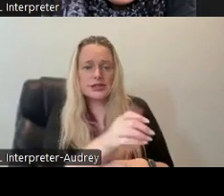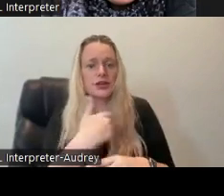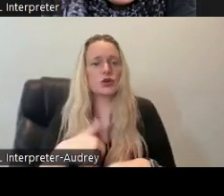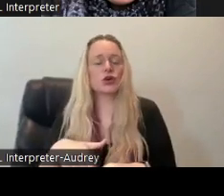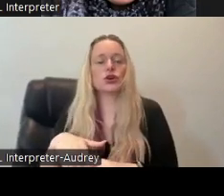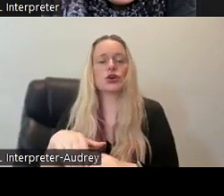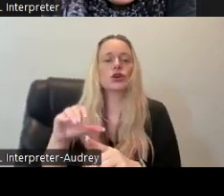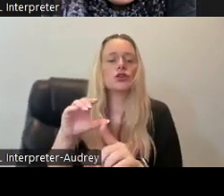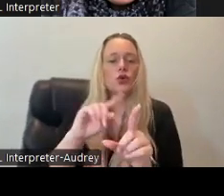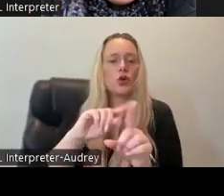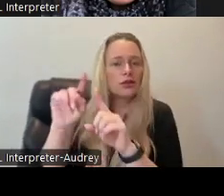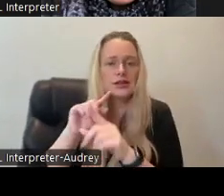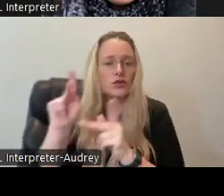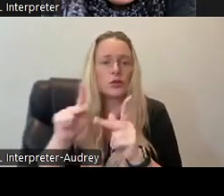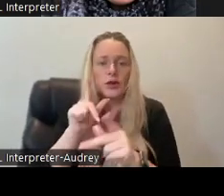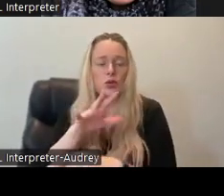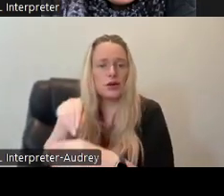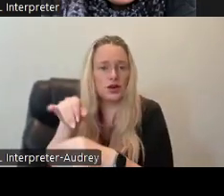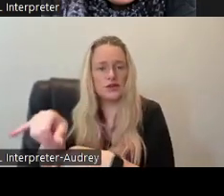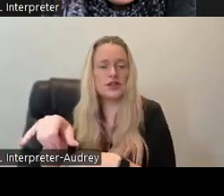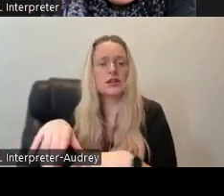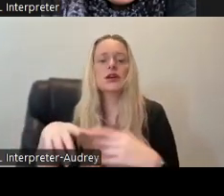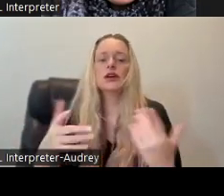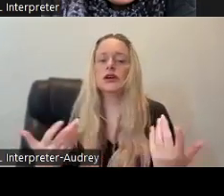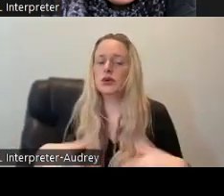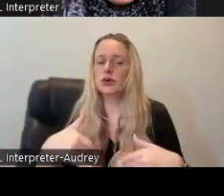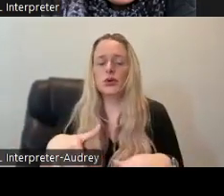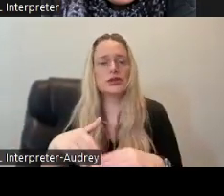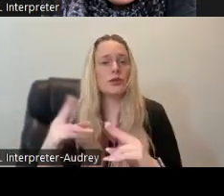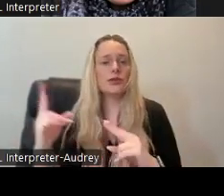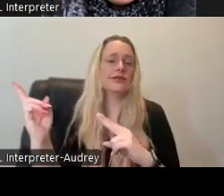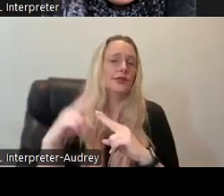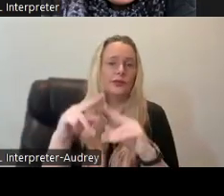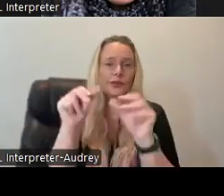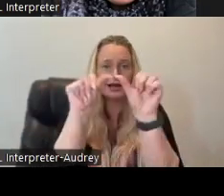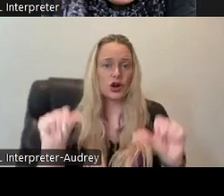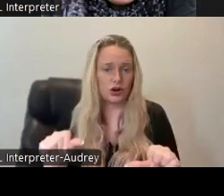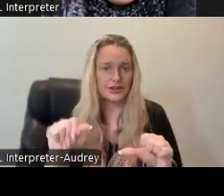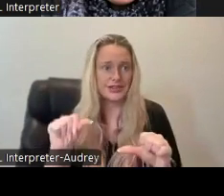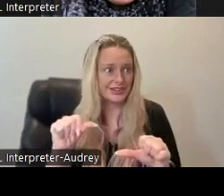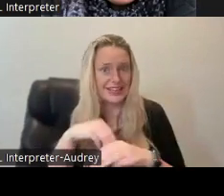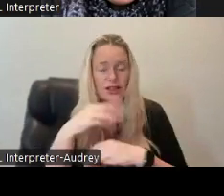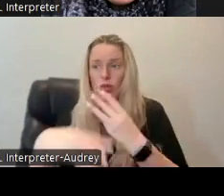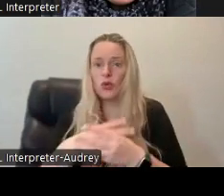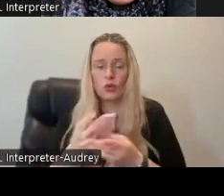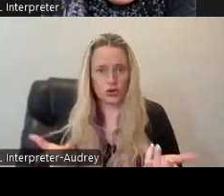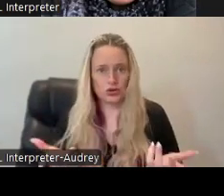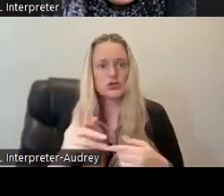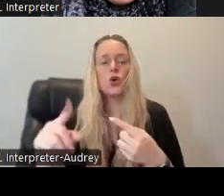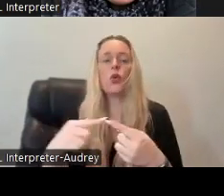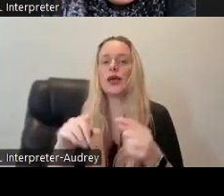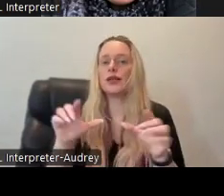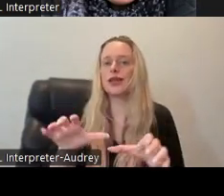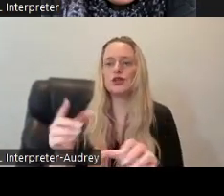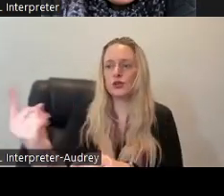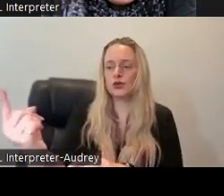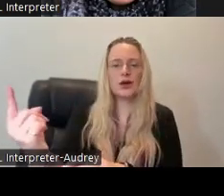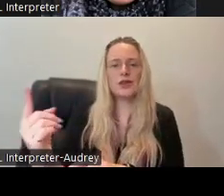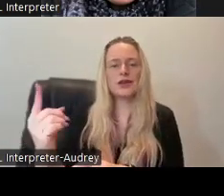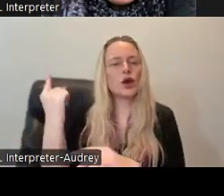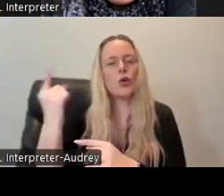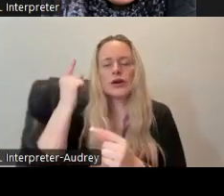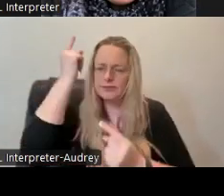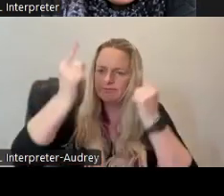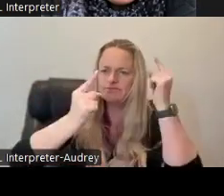Richard Rogers, Calatrava, Fumihiko Maki, some of the best architects in the world. And so I think that when they do something, they do it with such thought and